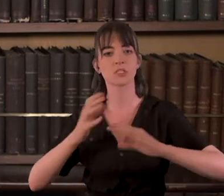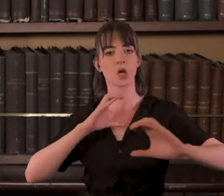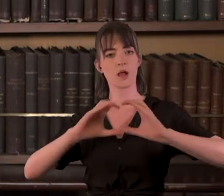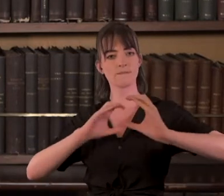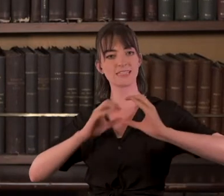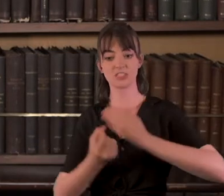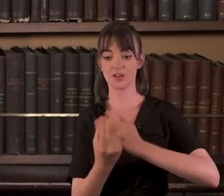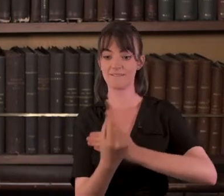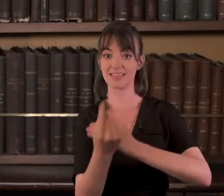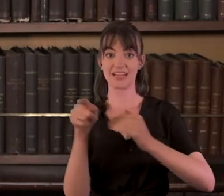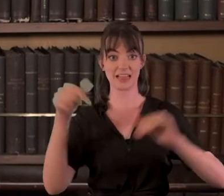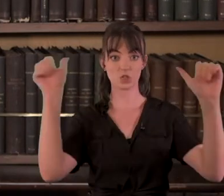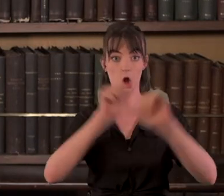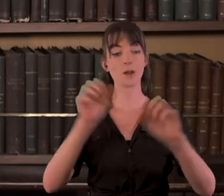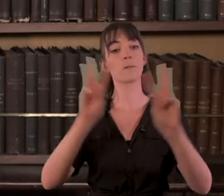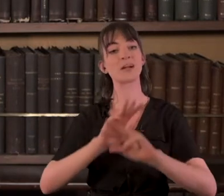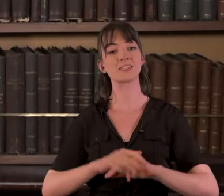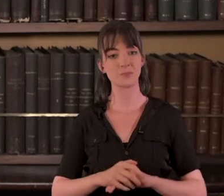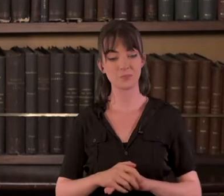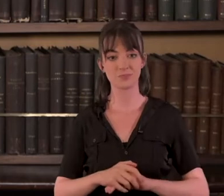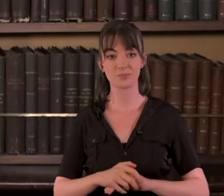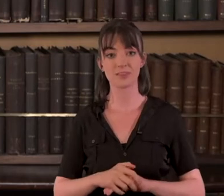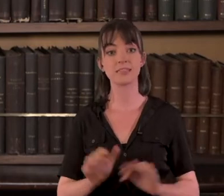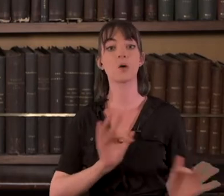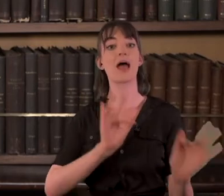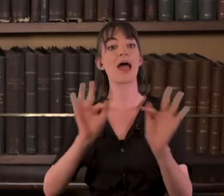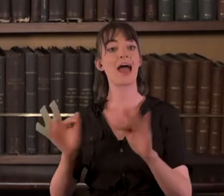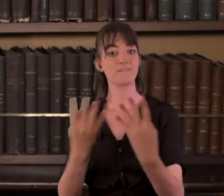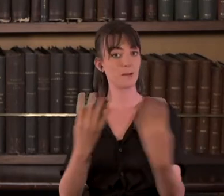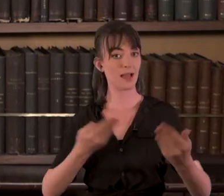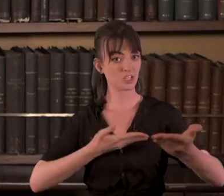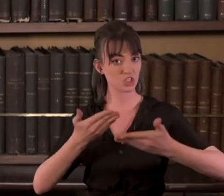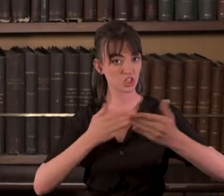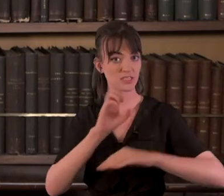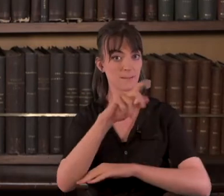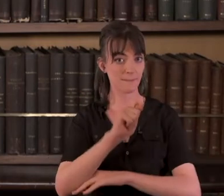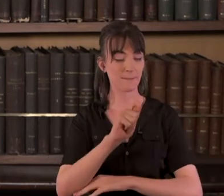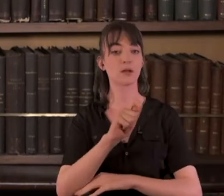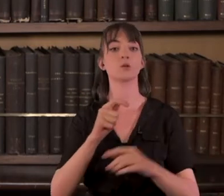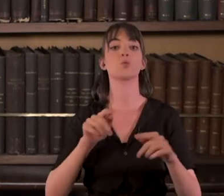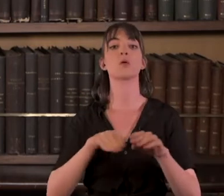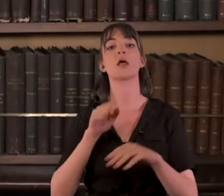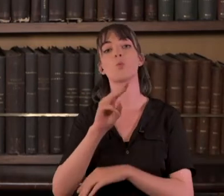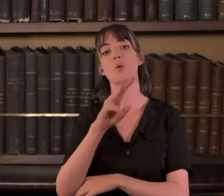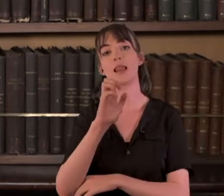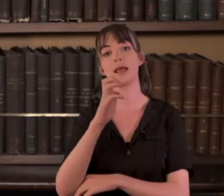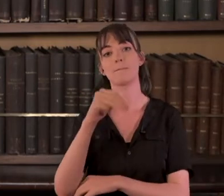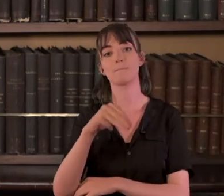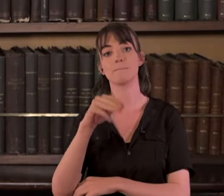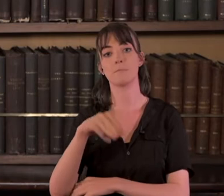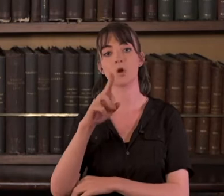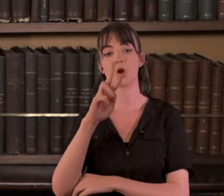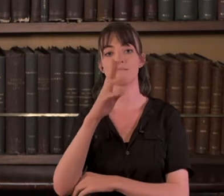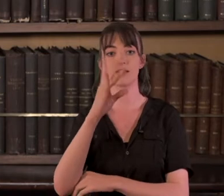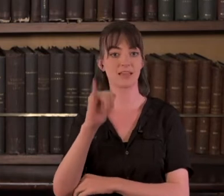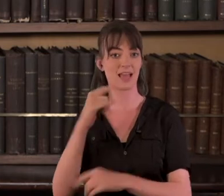this autumn and winter. Following our panel discussion in September with Professor William Murphy and Professor Anne Dolan on